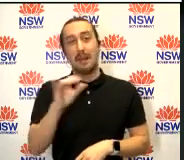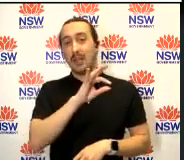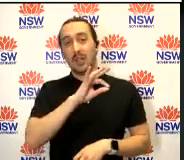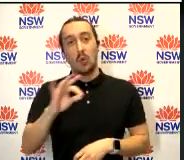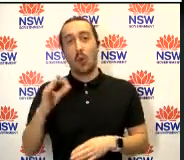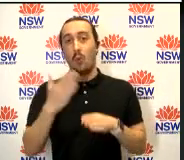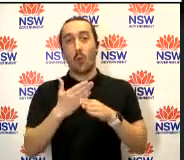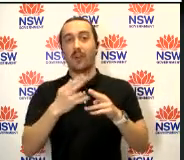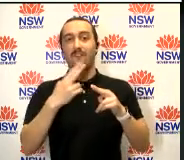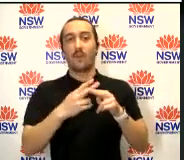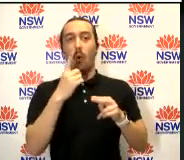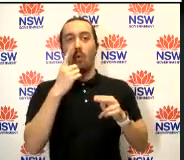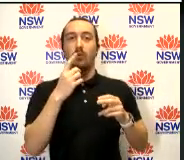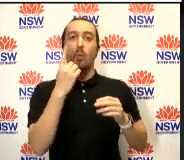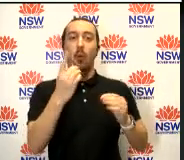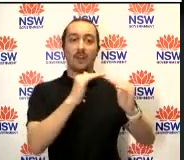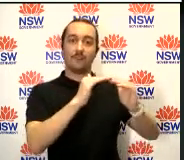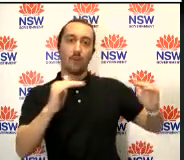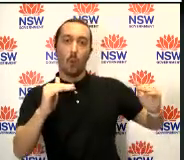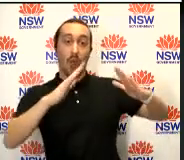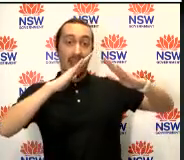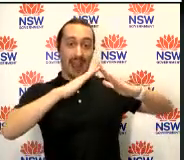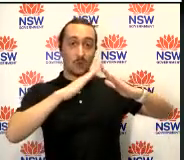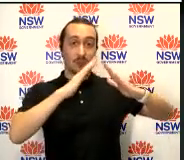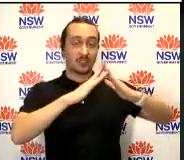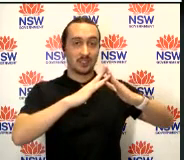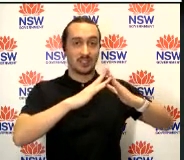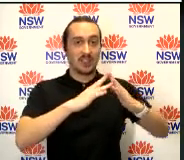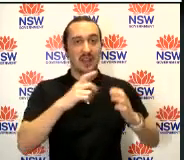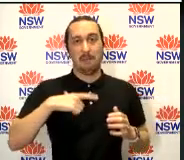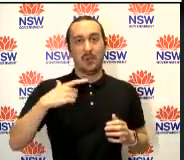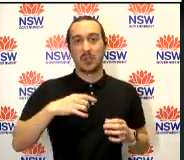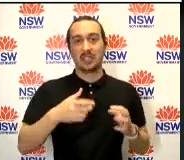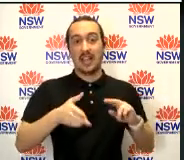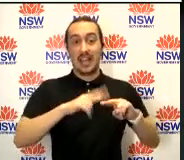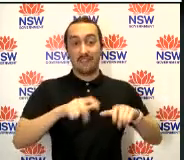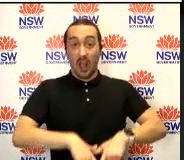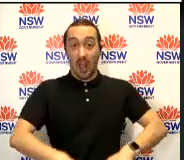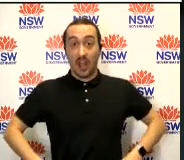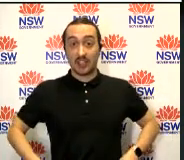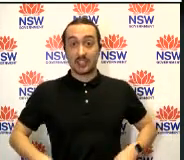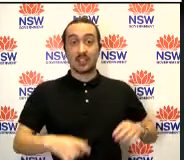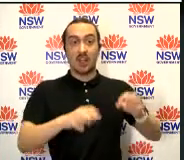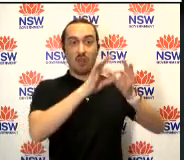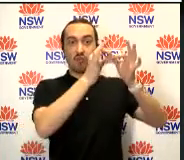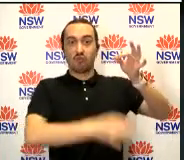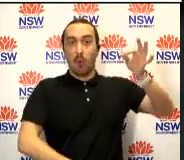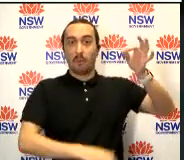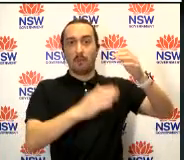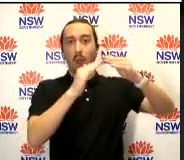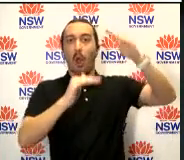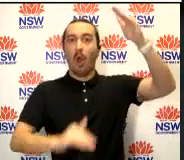provide sufficient clearance to the ground to enable the fall arrest system to activate.